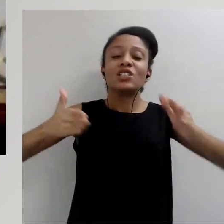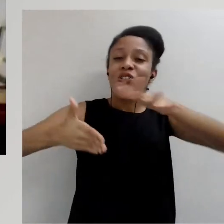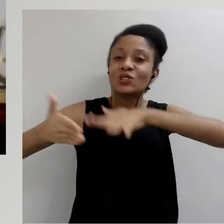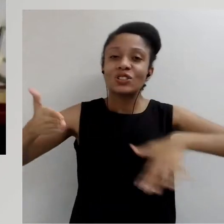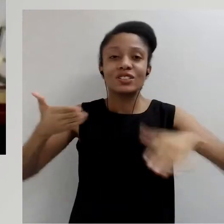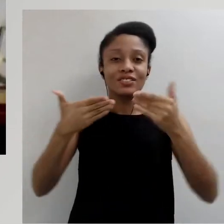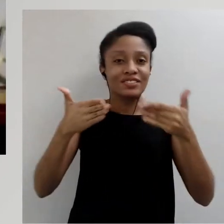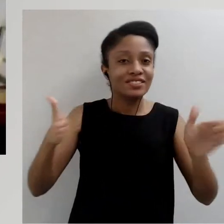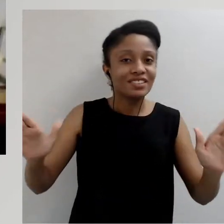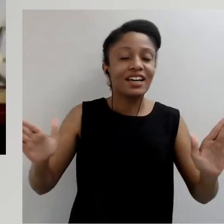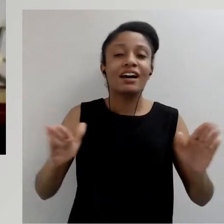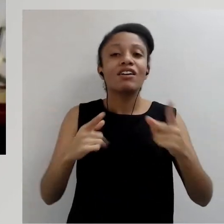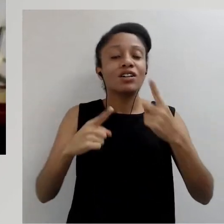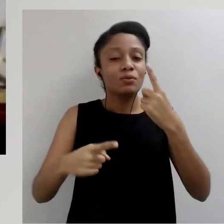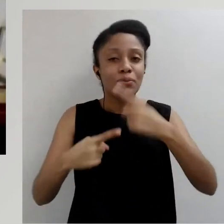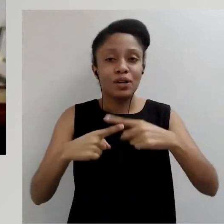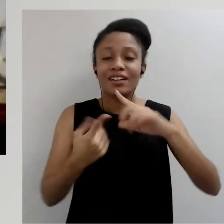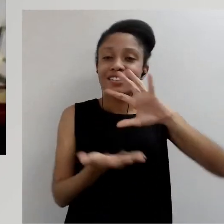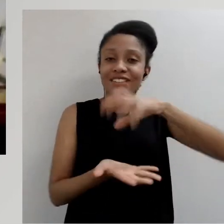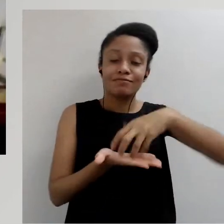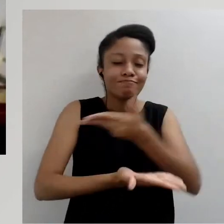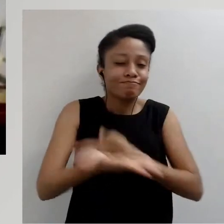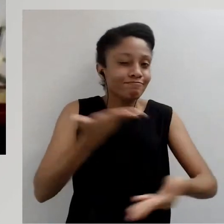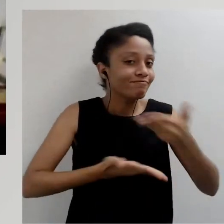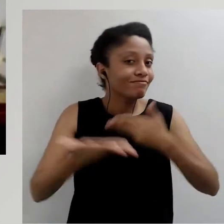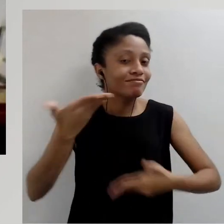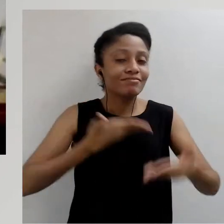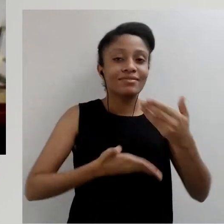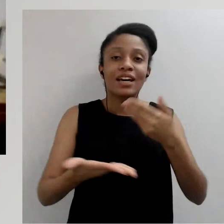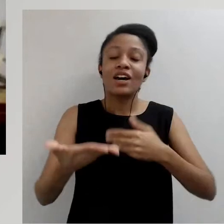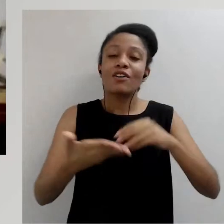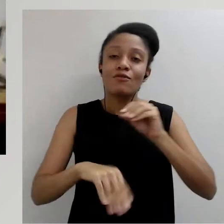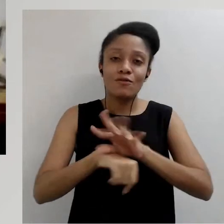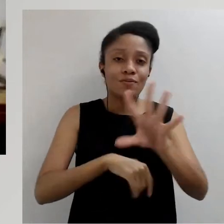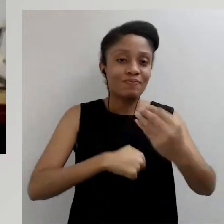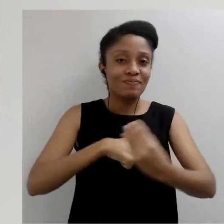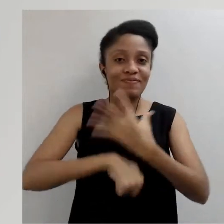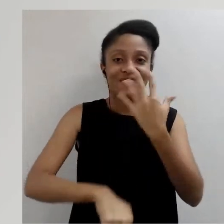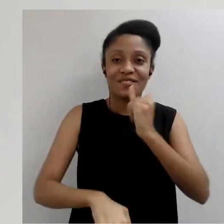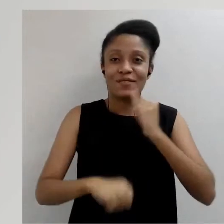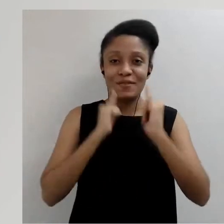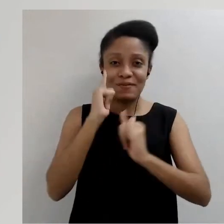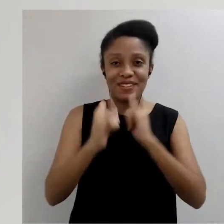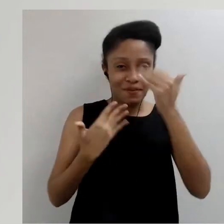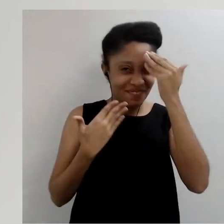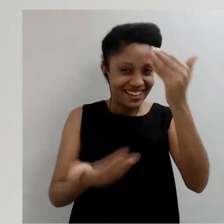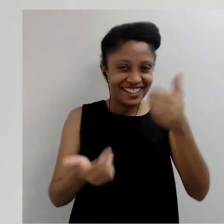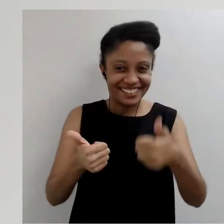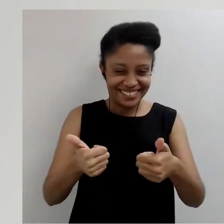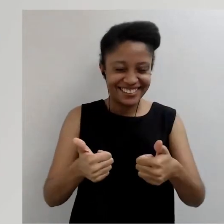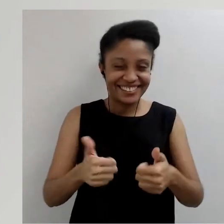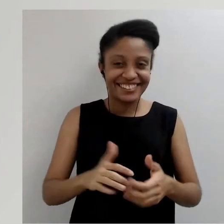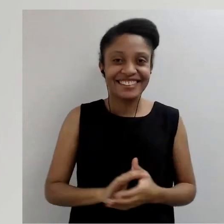our doors are open to all of you so that we can debate and share all this information. Thank you.